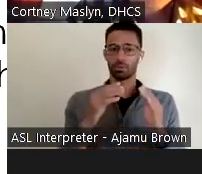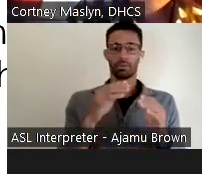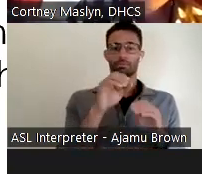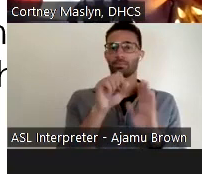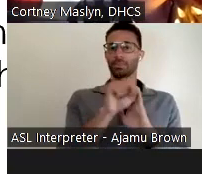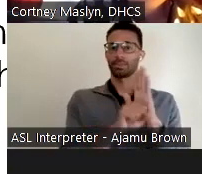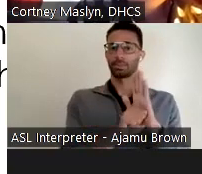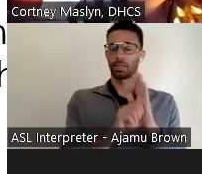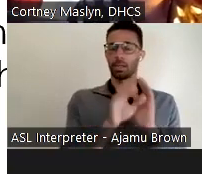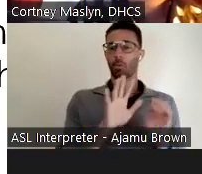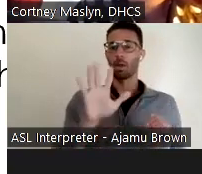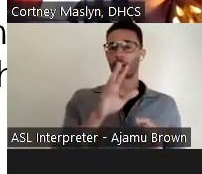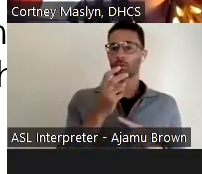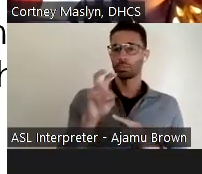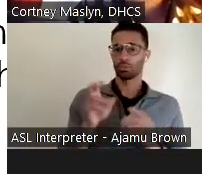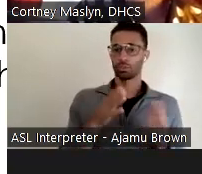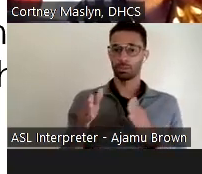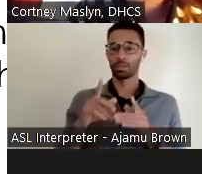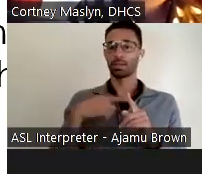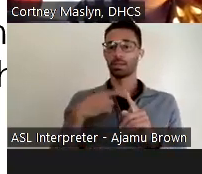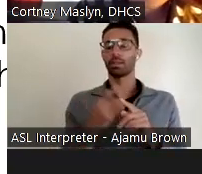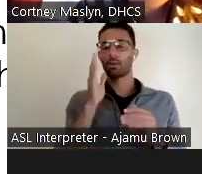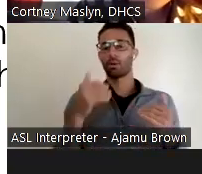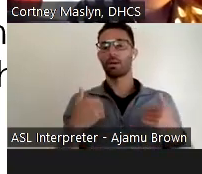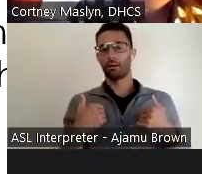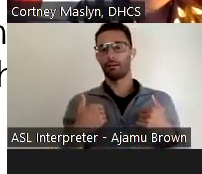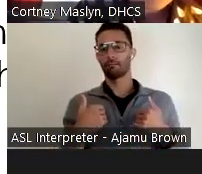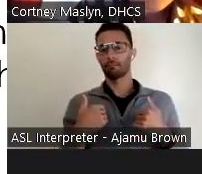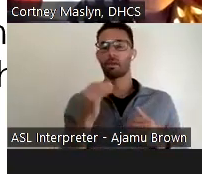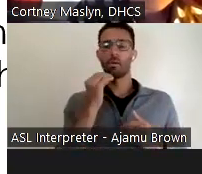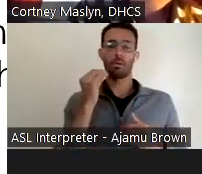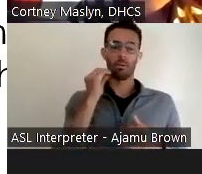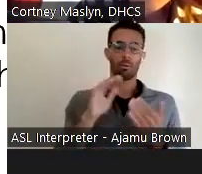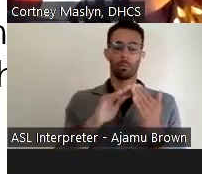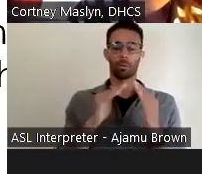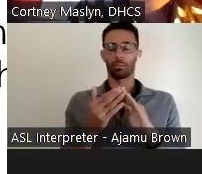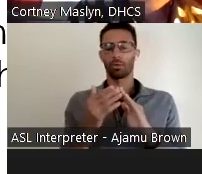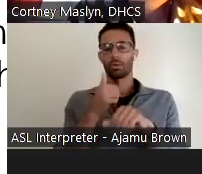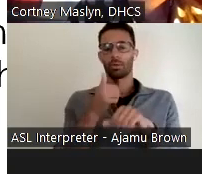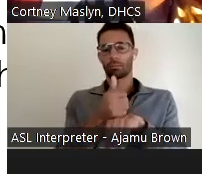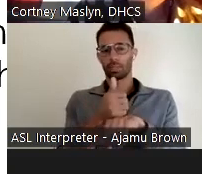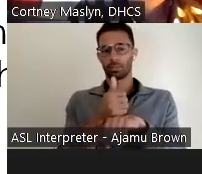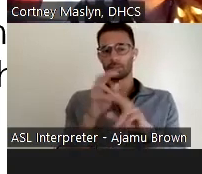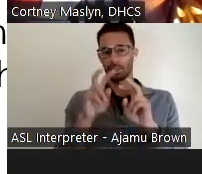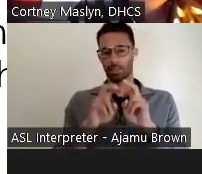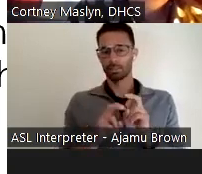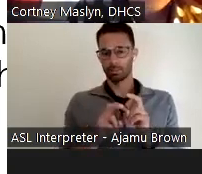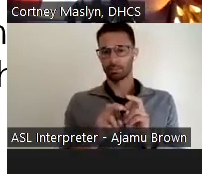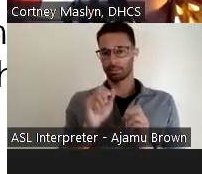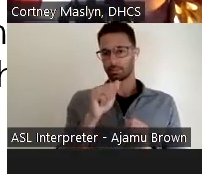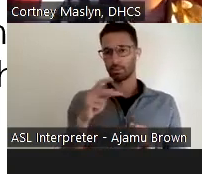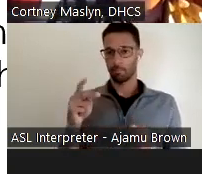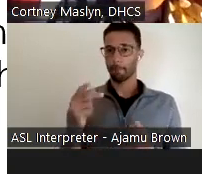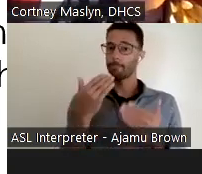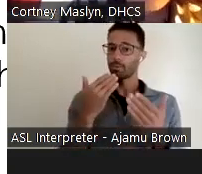into a very high level update on the home and community-based services gap analysis efforts. So thank you for being here, Courtney.